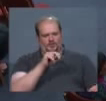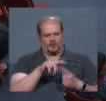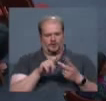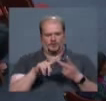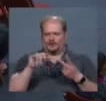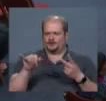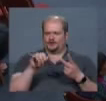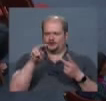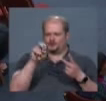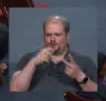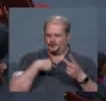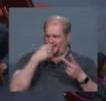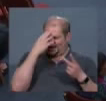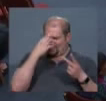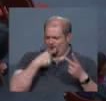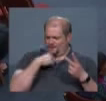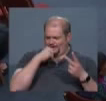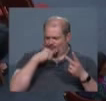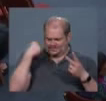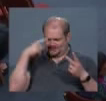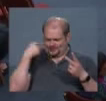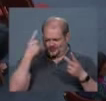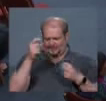June. I knew I wasn't crazy.